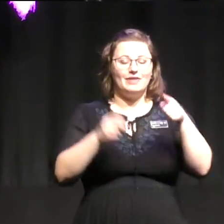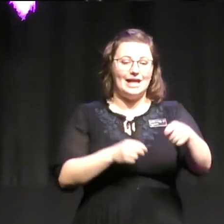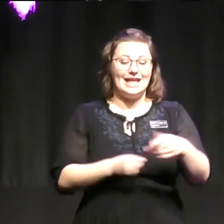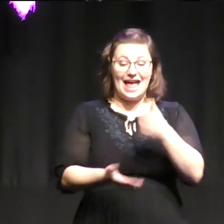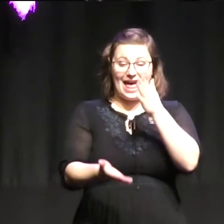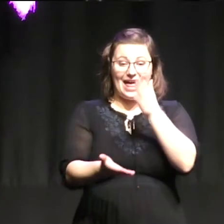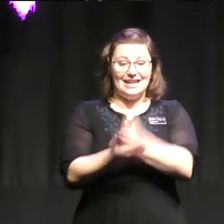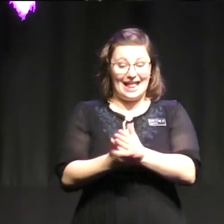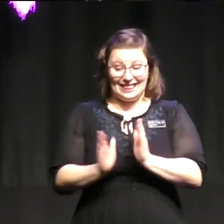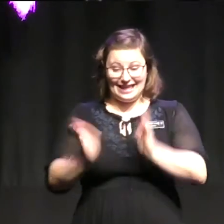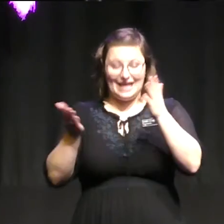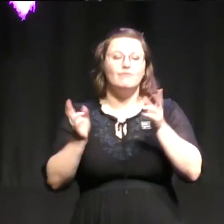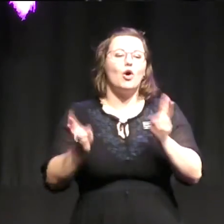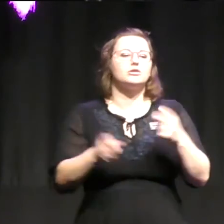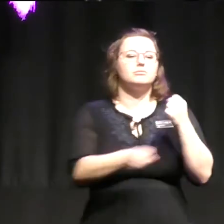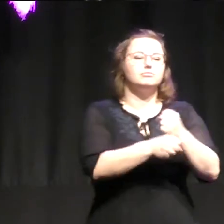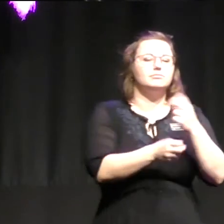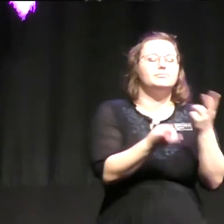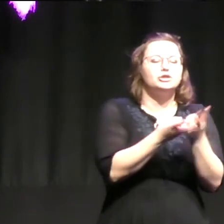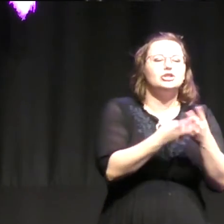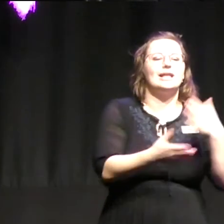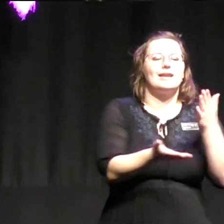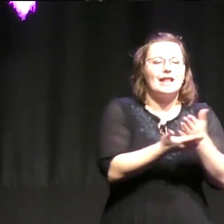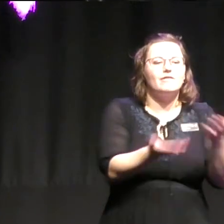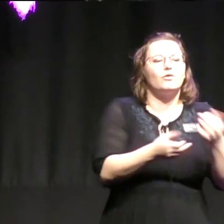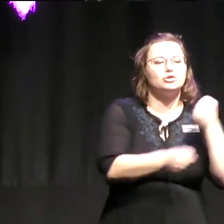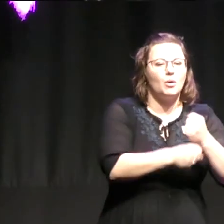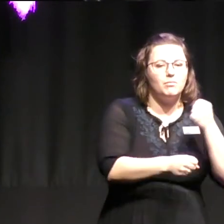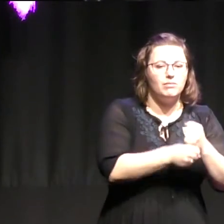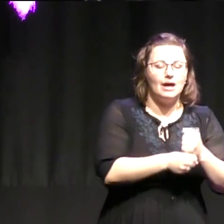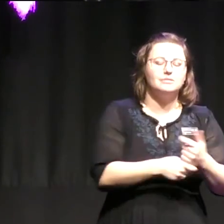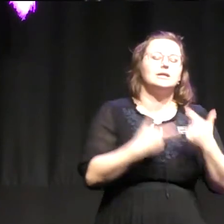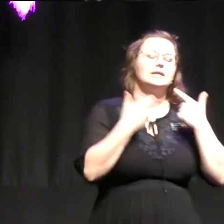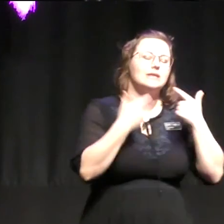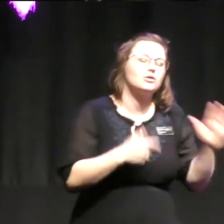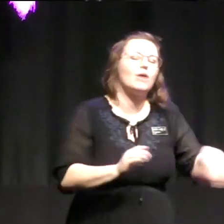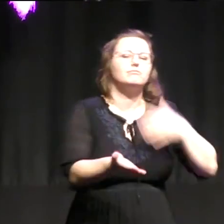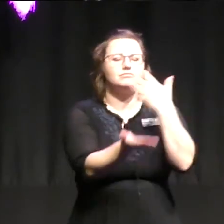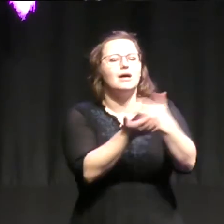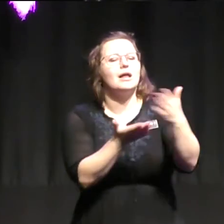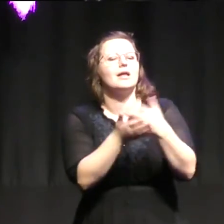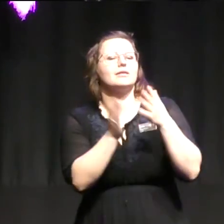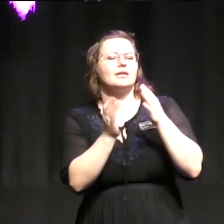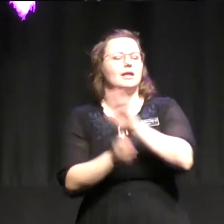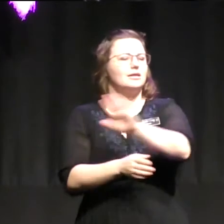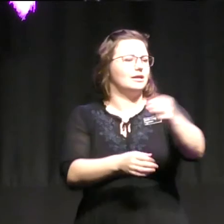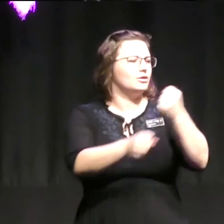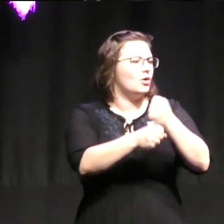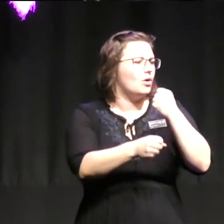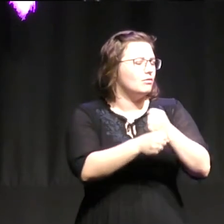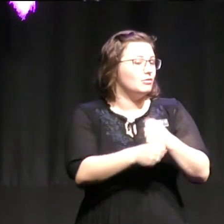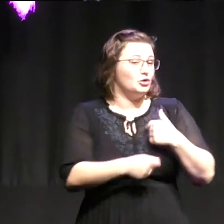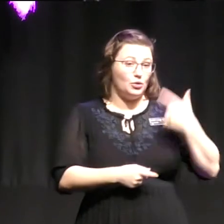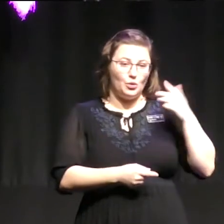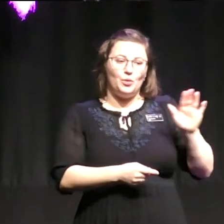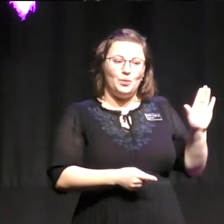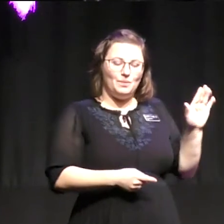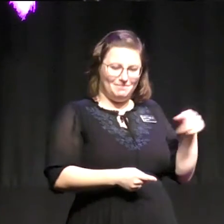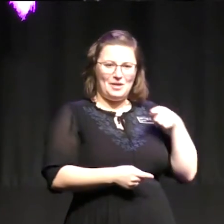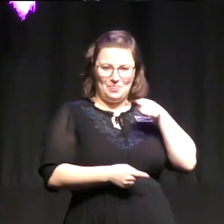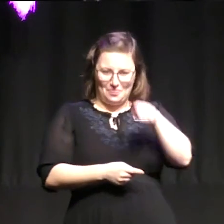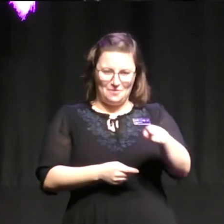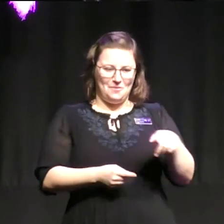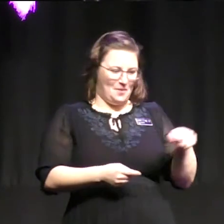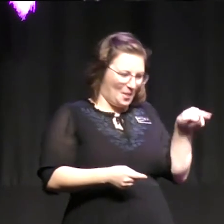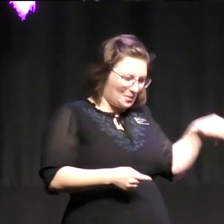is right to work. Thank you so much for telling about your work. And I think you are the future, and